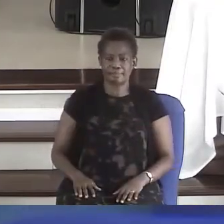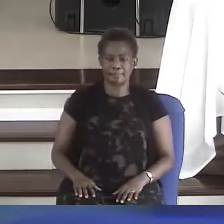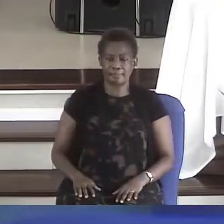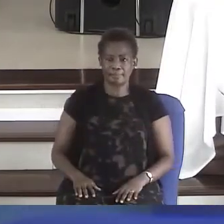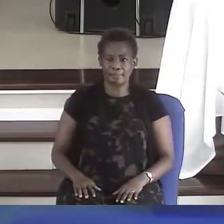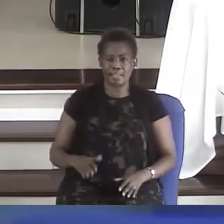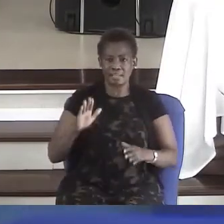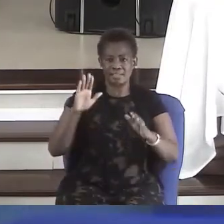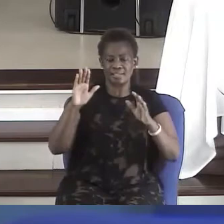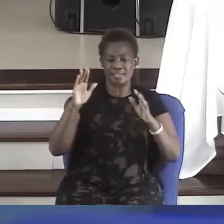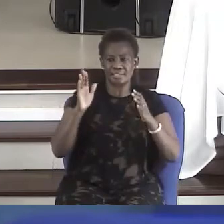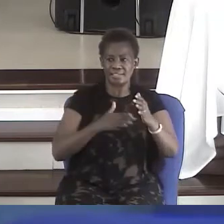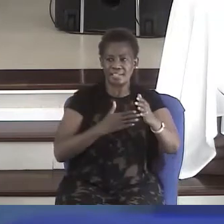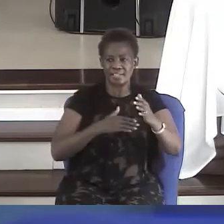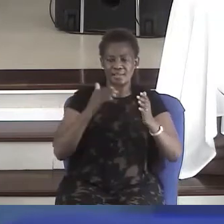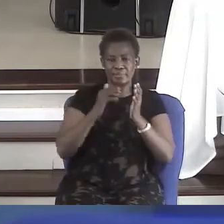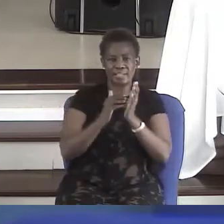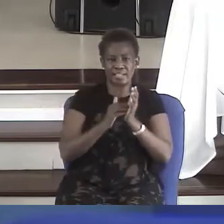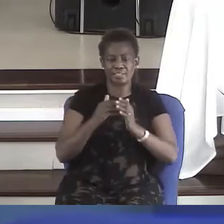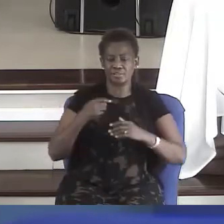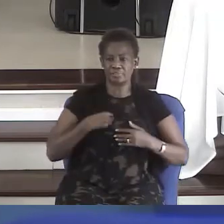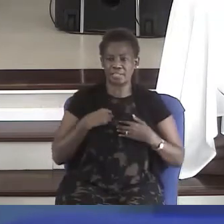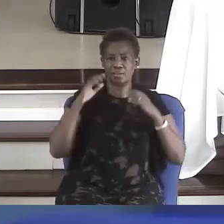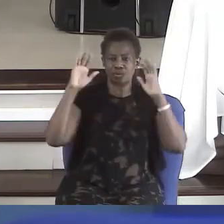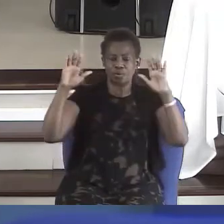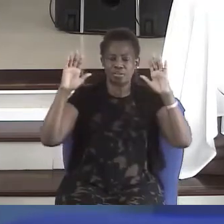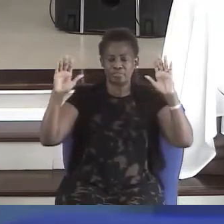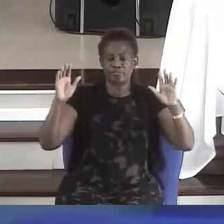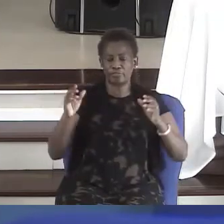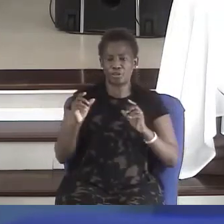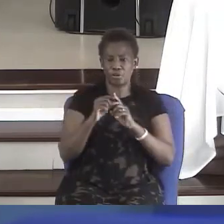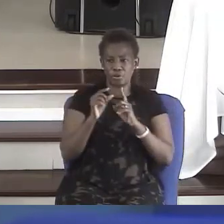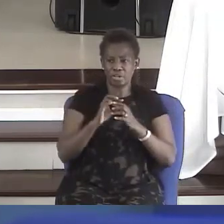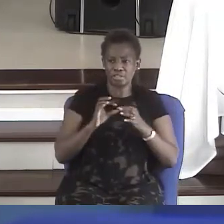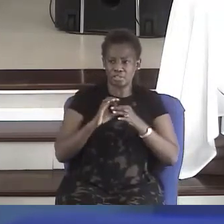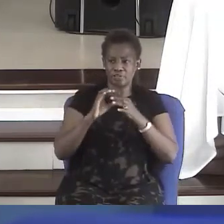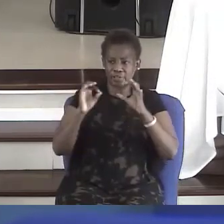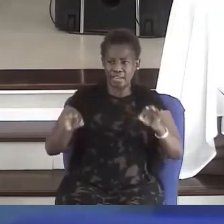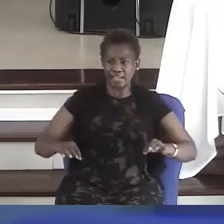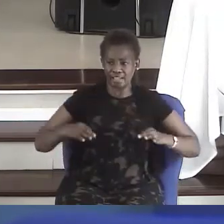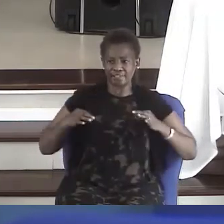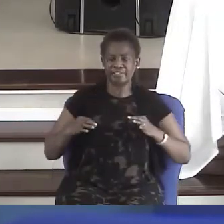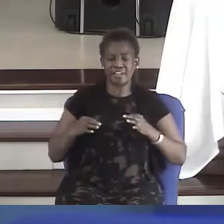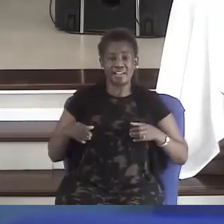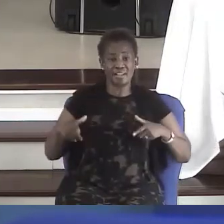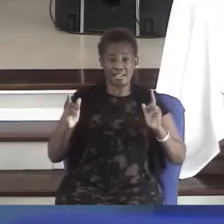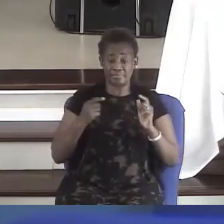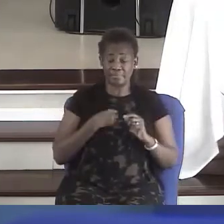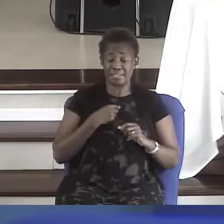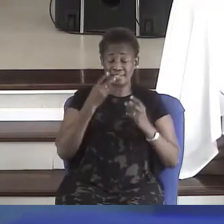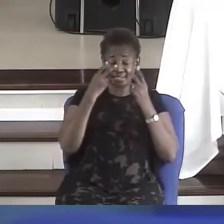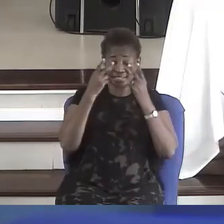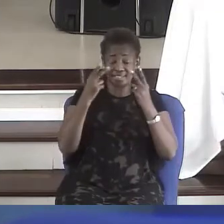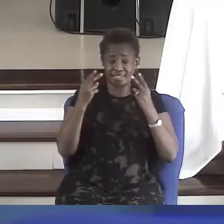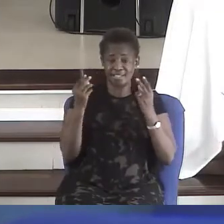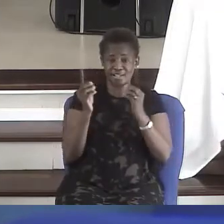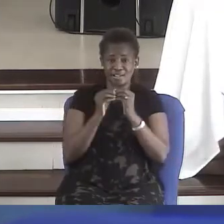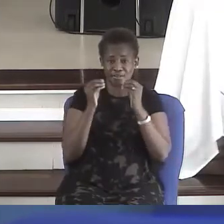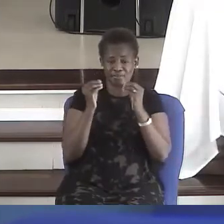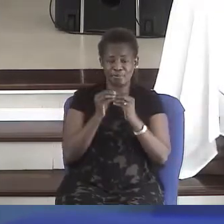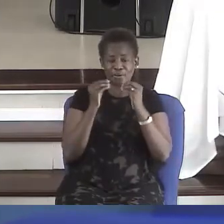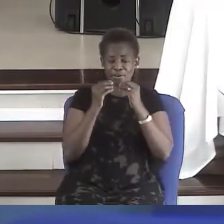Wonderful words of life. Hallelujah. Let me more of their beauty see. Wonderful